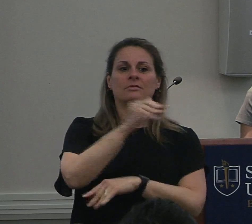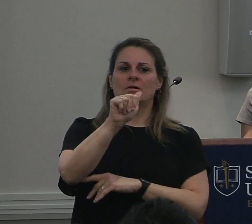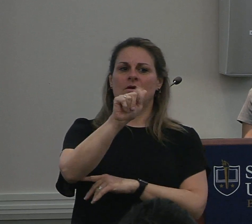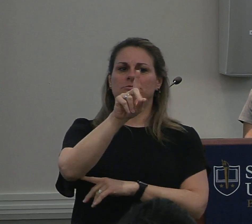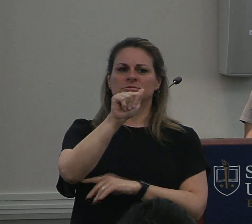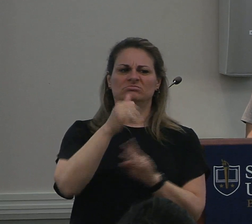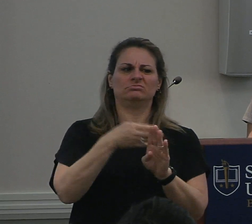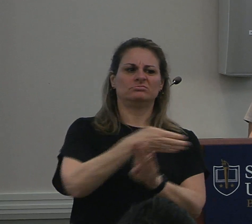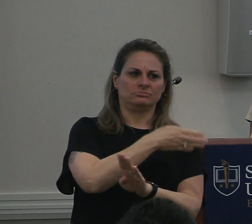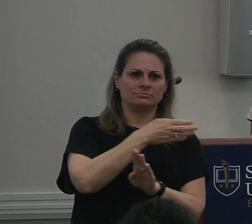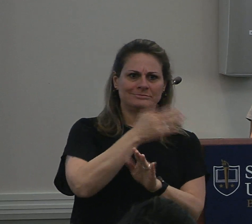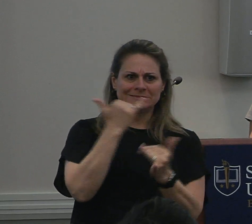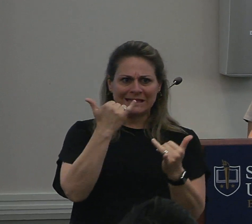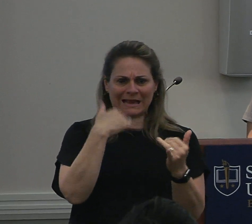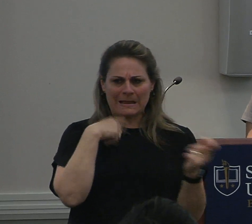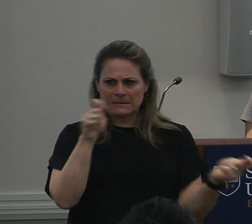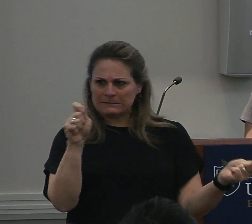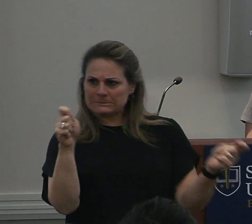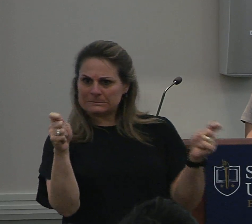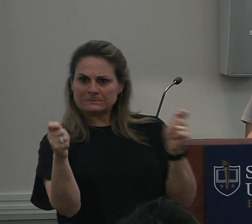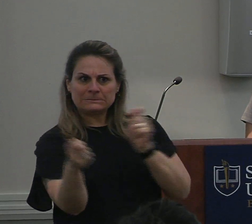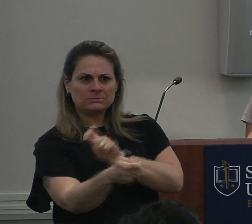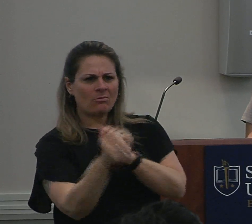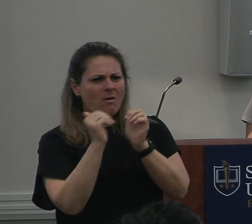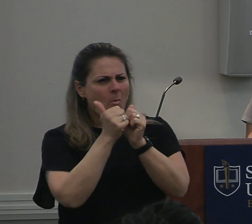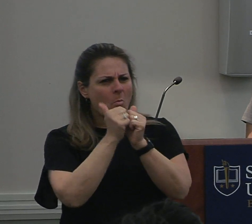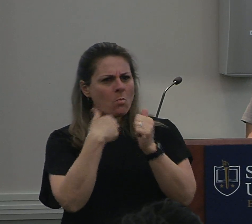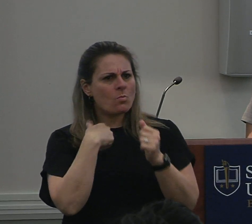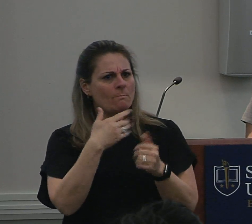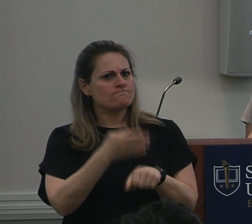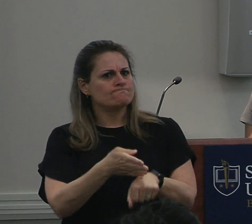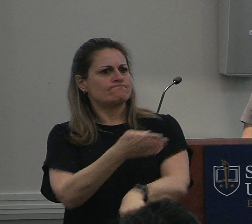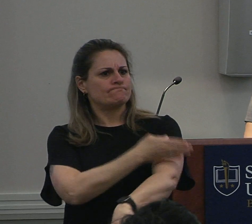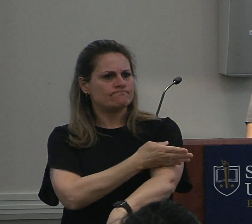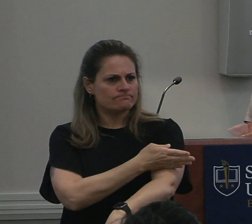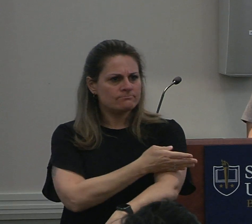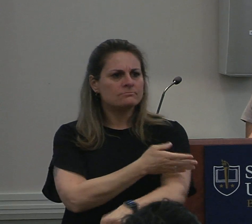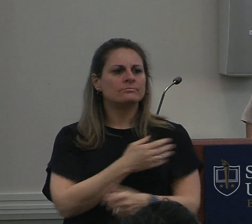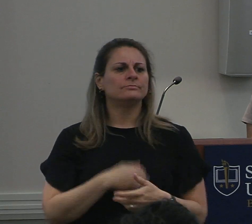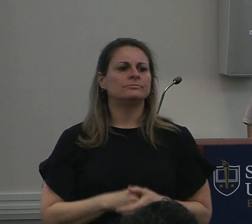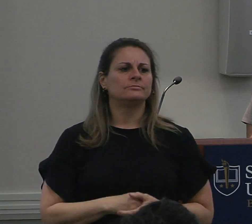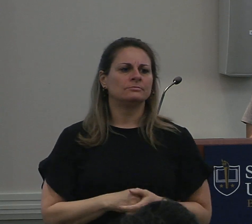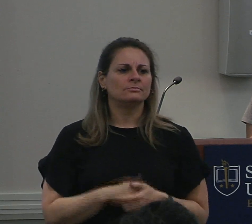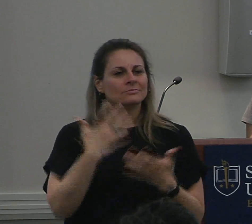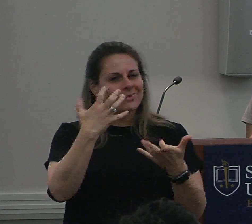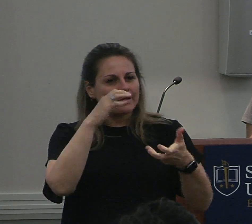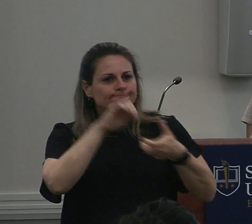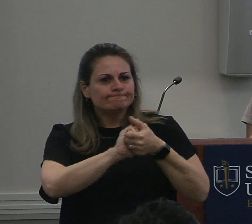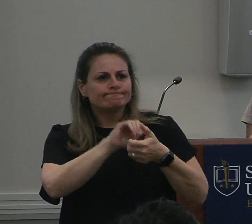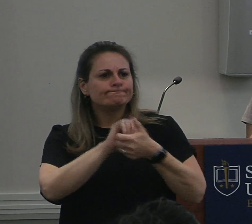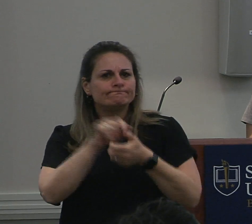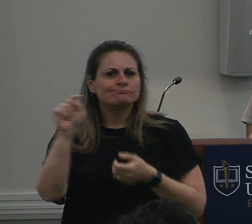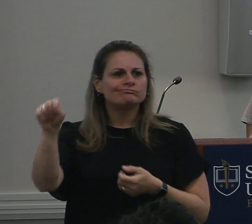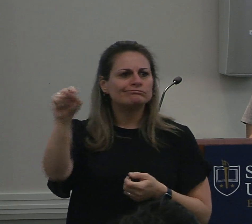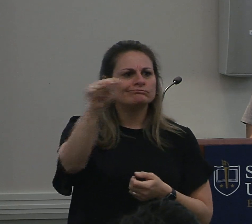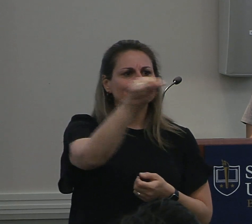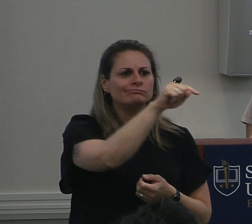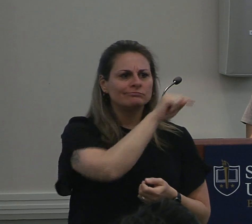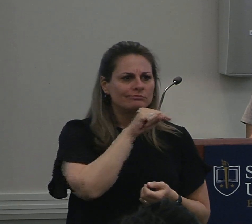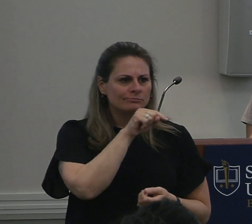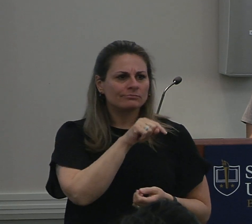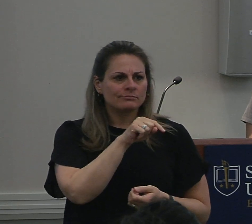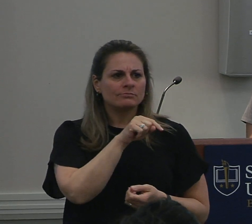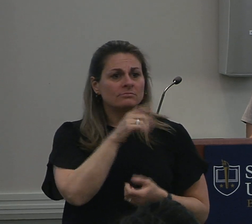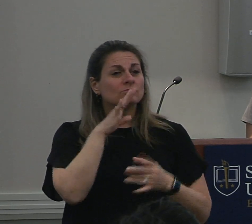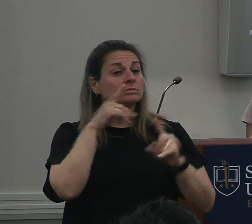and beyond and ensure that we can provide the partnerships and coordination so that no matter what part of the city, no matter who the property